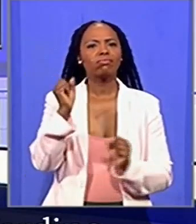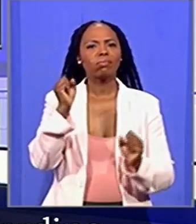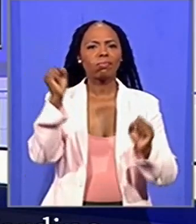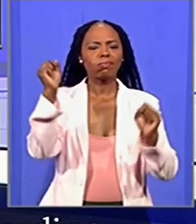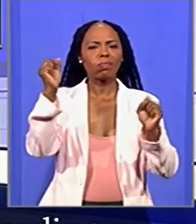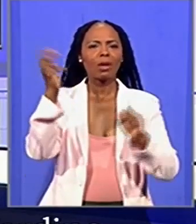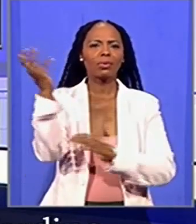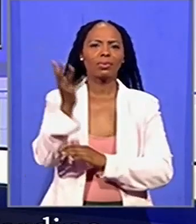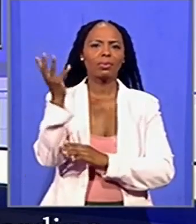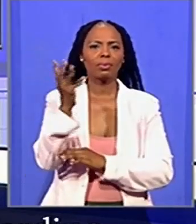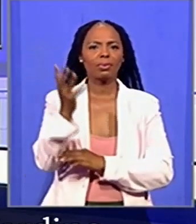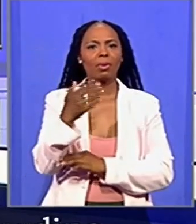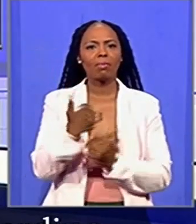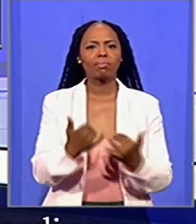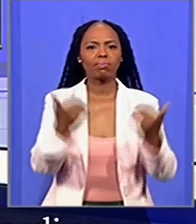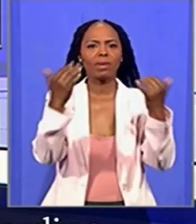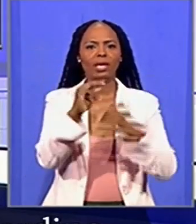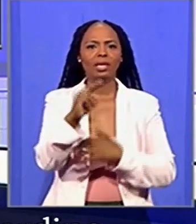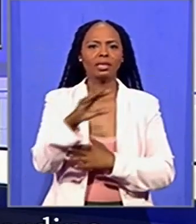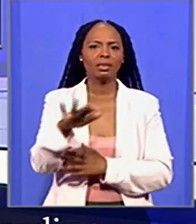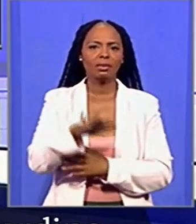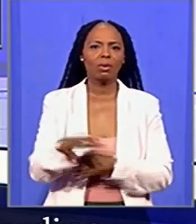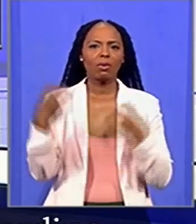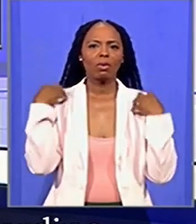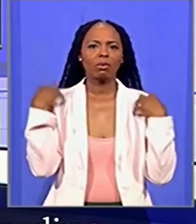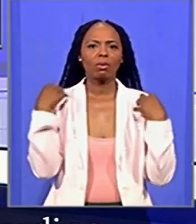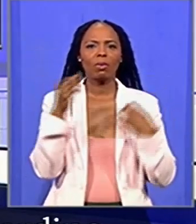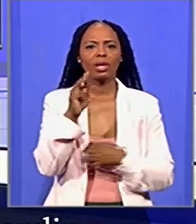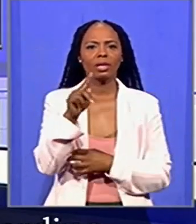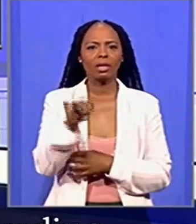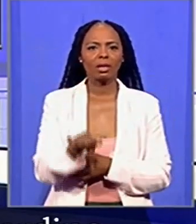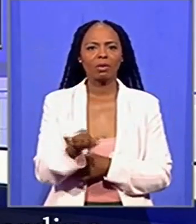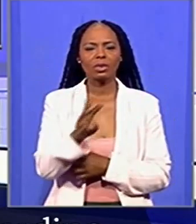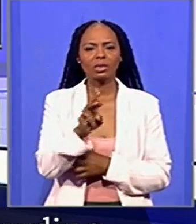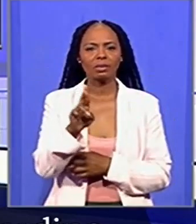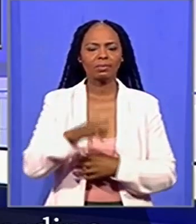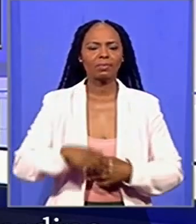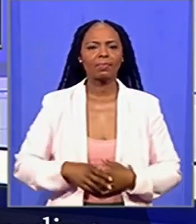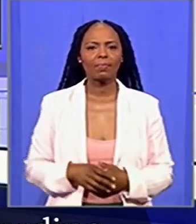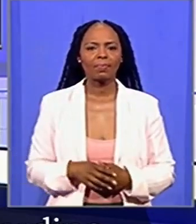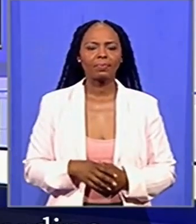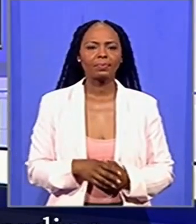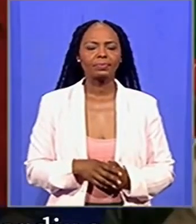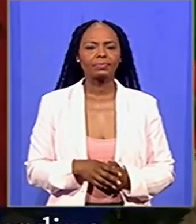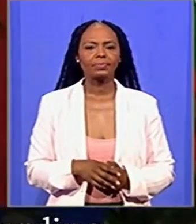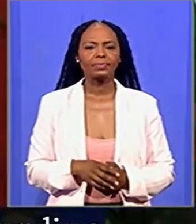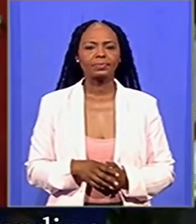ba dikgetho le bileng holong ya Wetela West Rand province ya Gauteng.